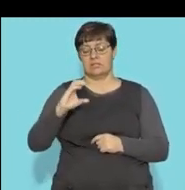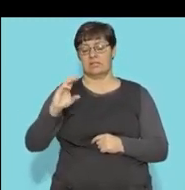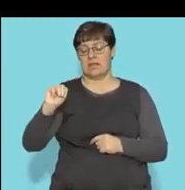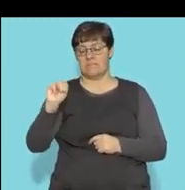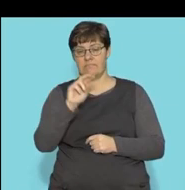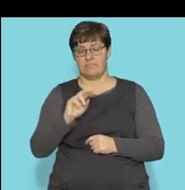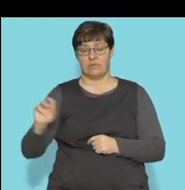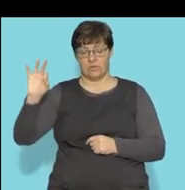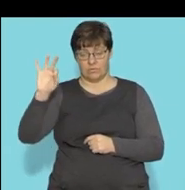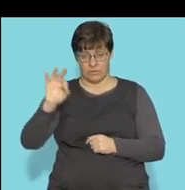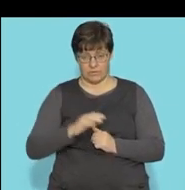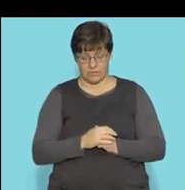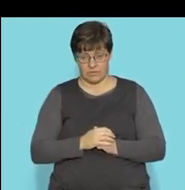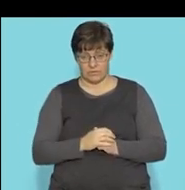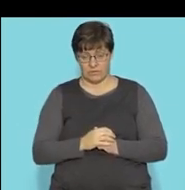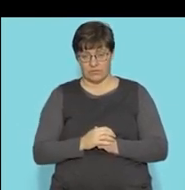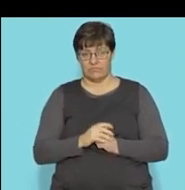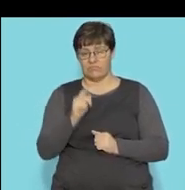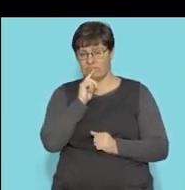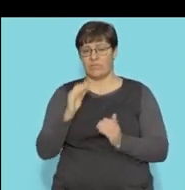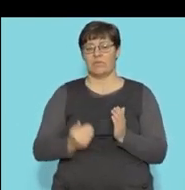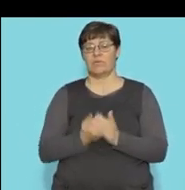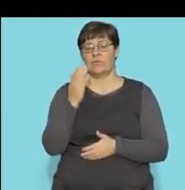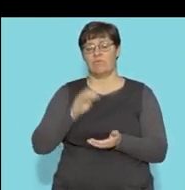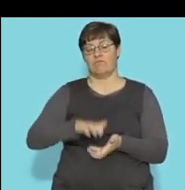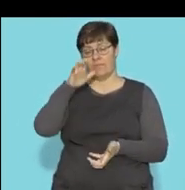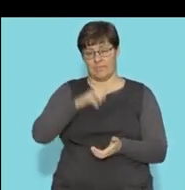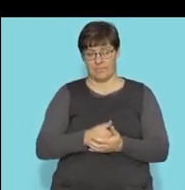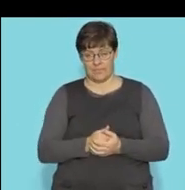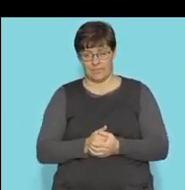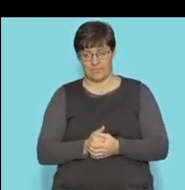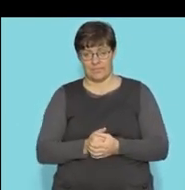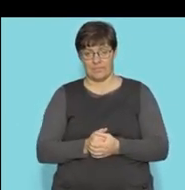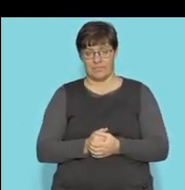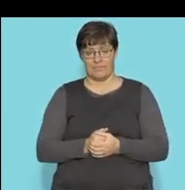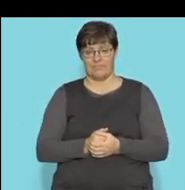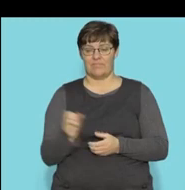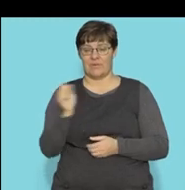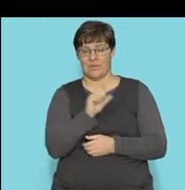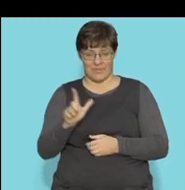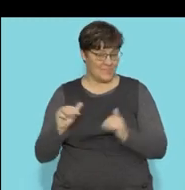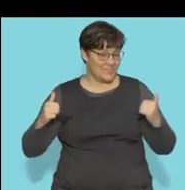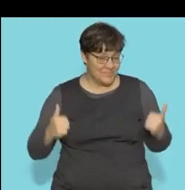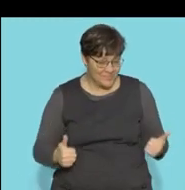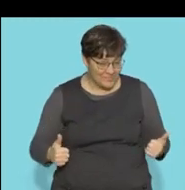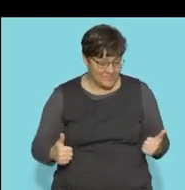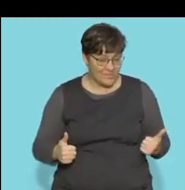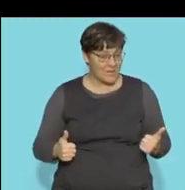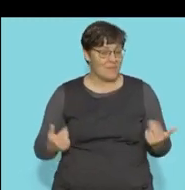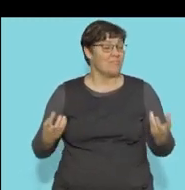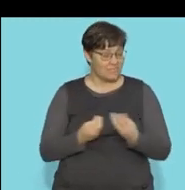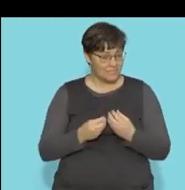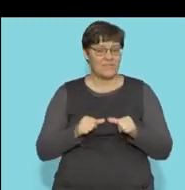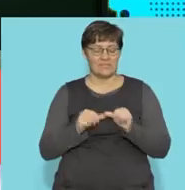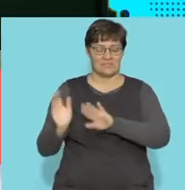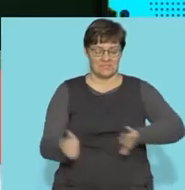200 centimeters cubed for my new volume. Cool, guys. I hope you're all still